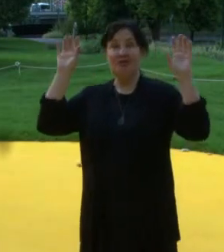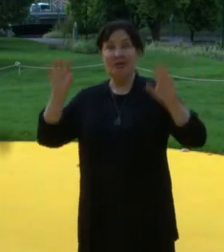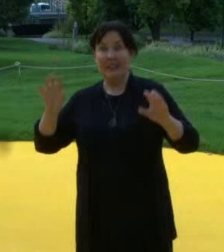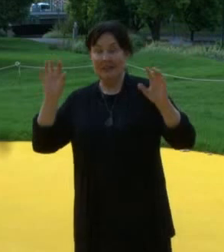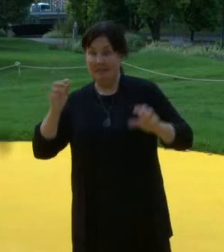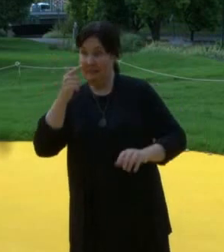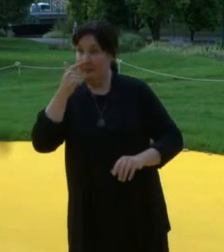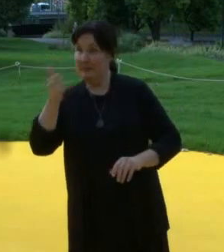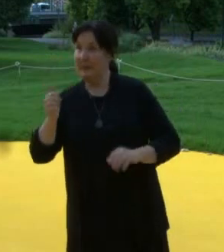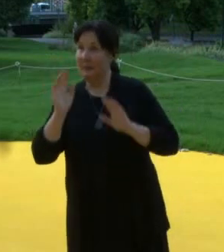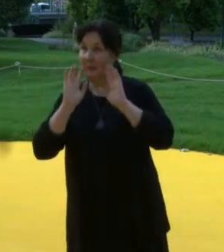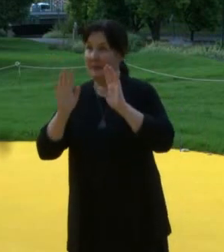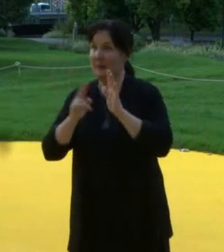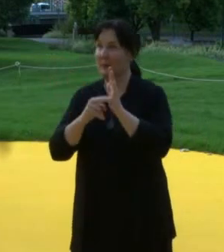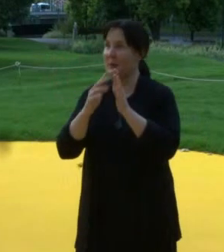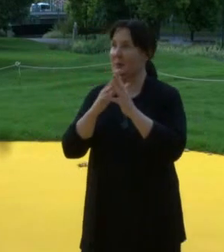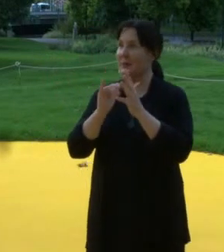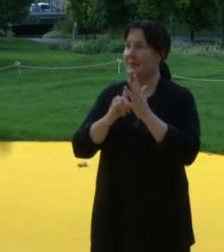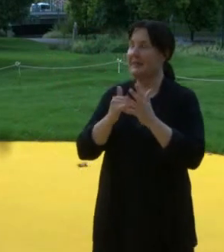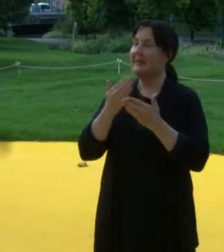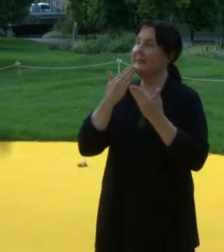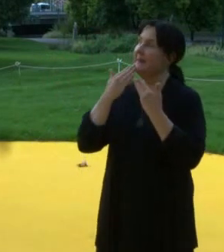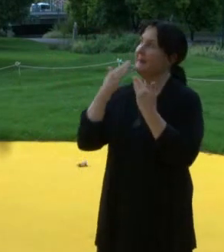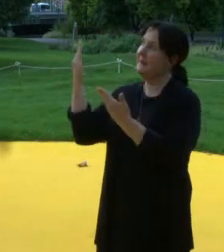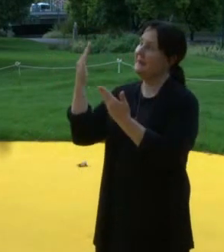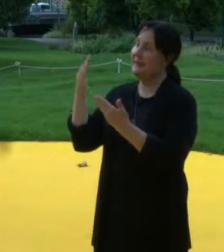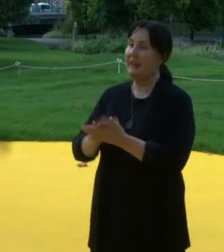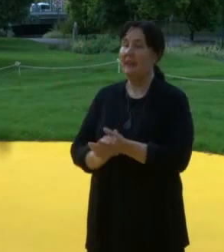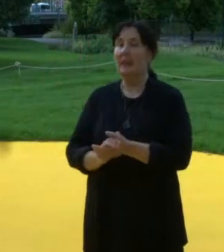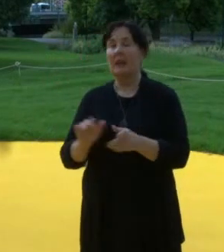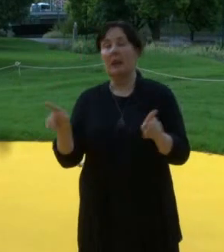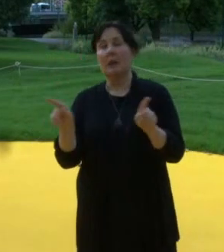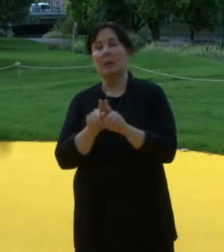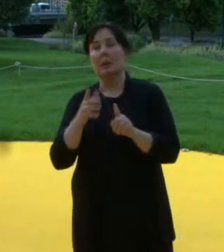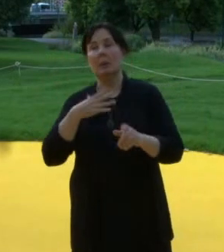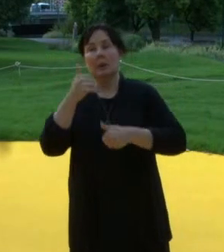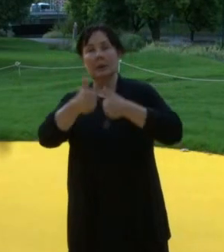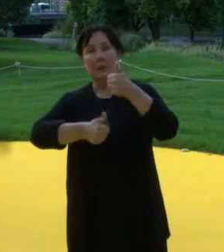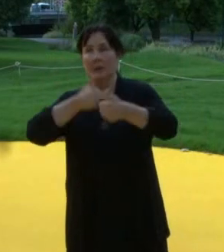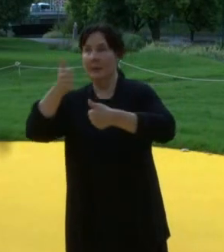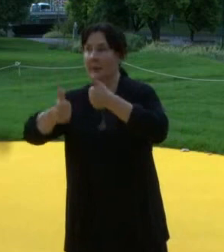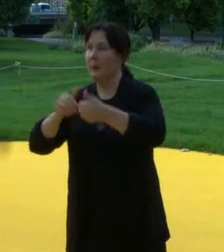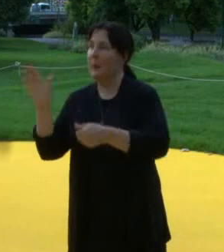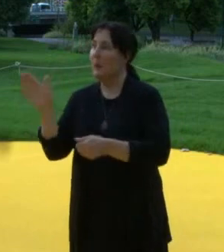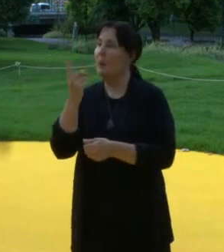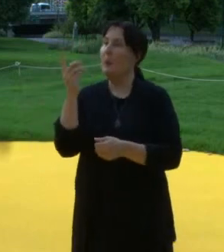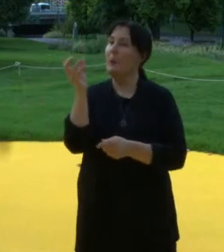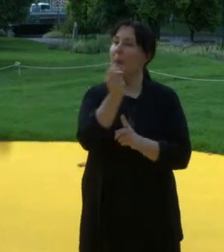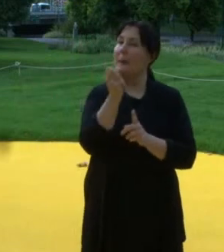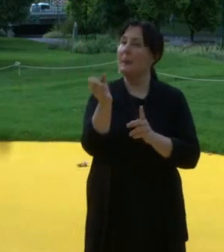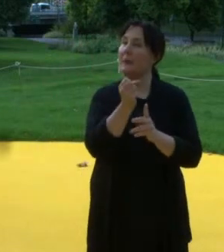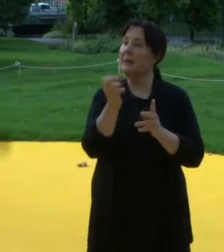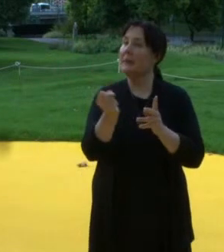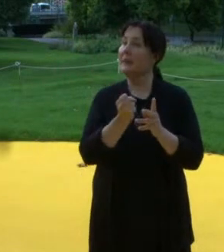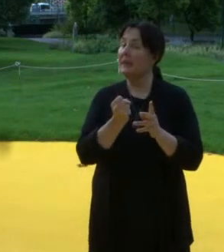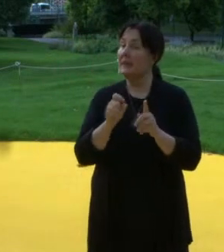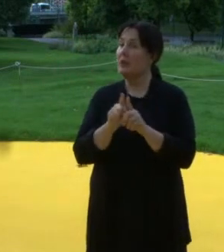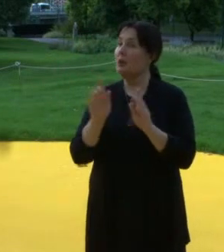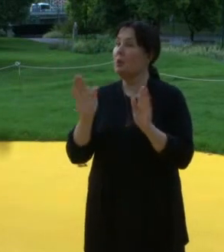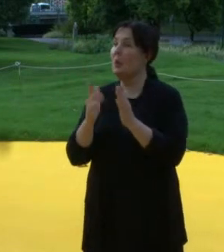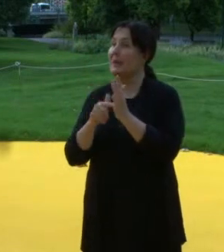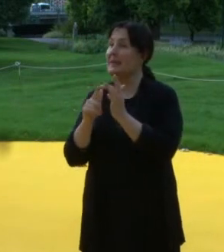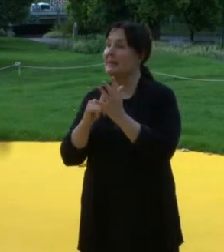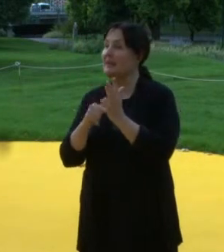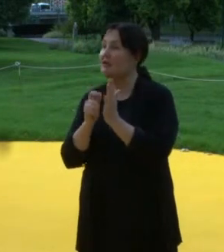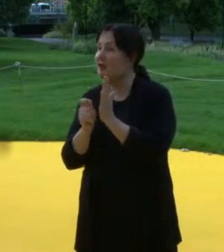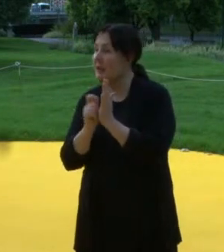news, and for that we are truly grateful. I'd like to congratulate all the winners and the shortlisted writers, and of course their